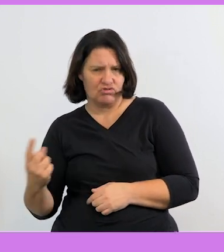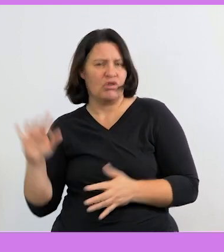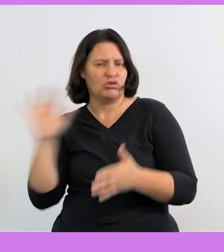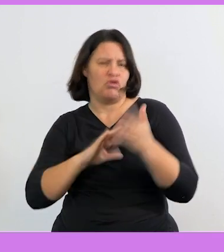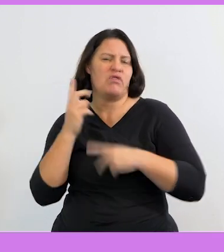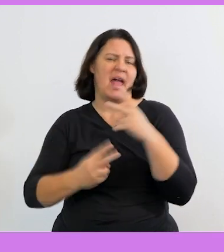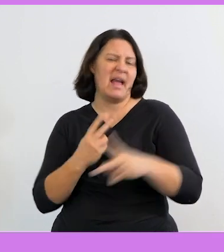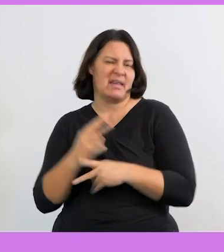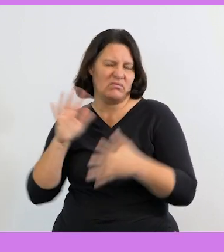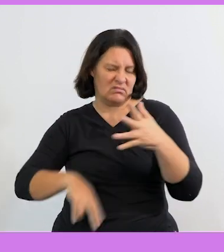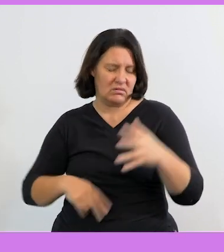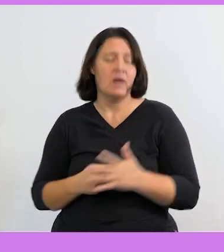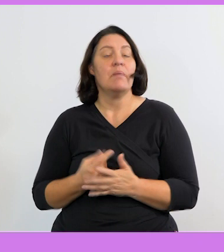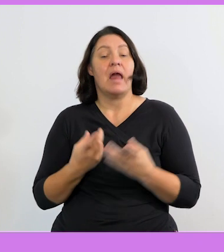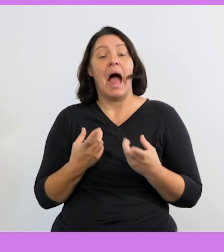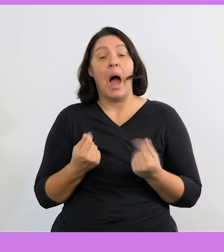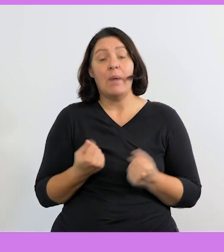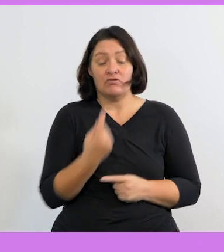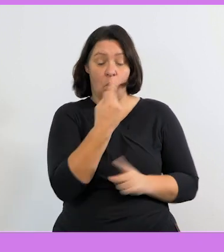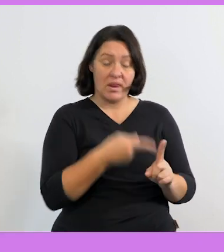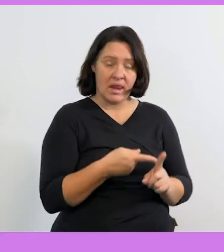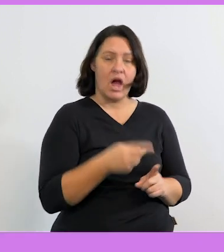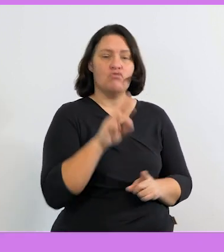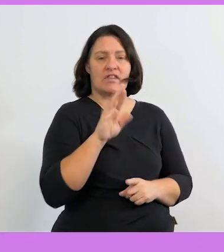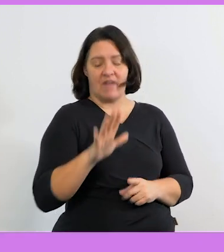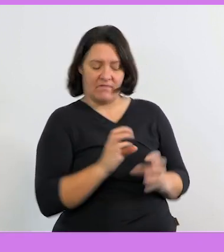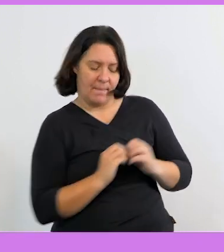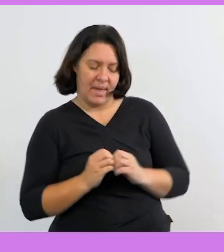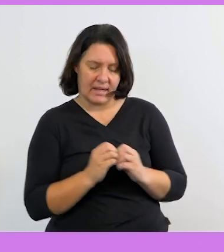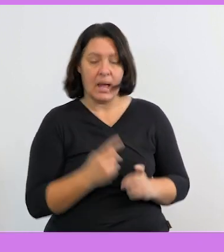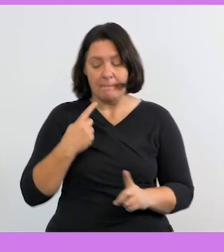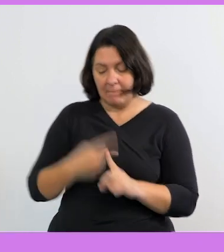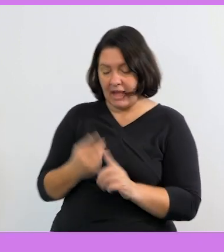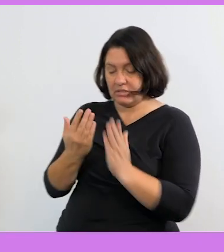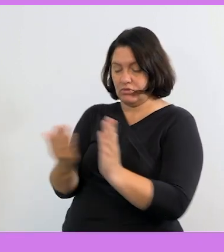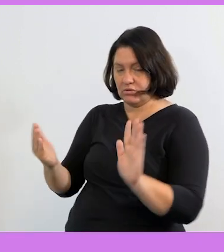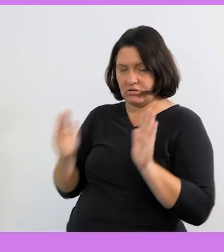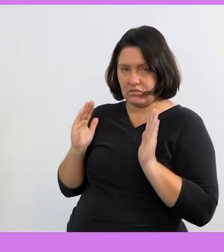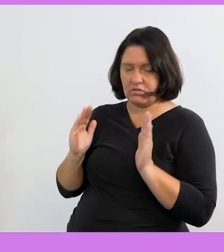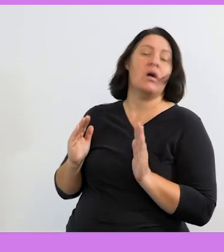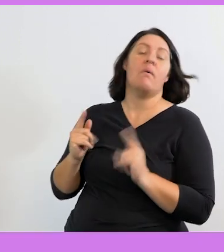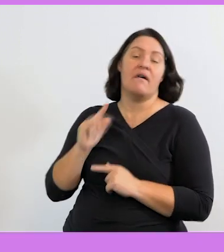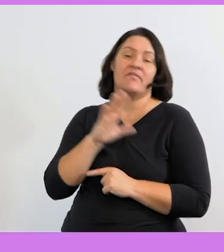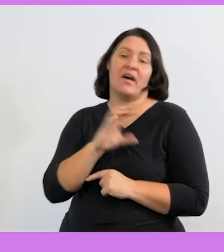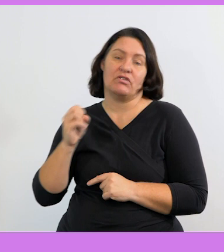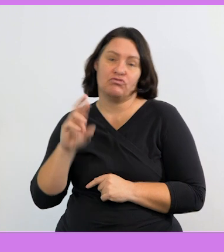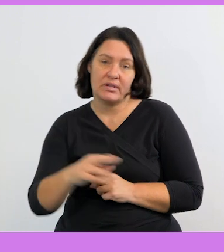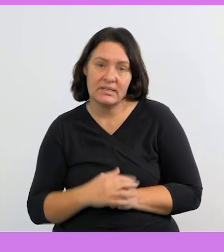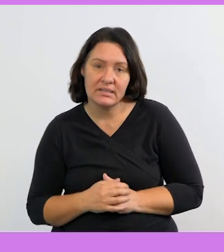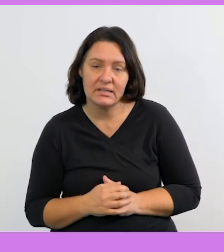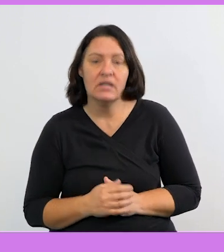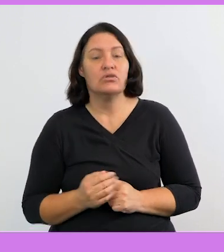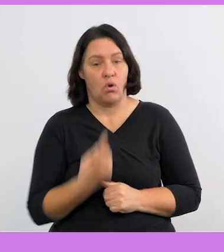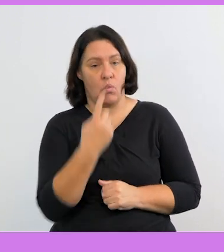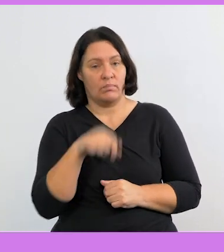whole scenario to you again. It cost him 5 Rand to make a bunny chow plus 500 Rand to rent the store.